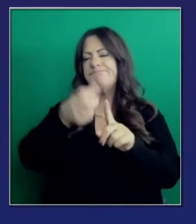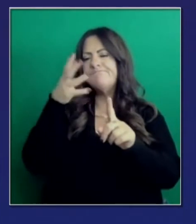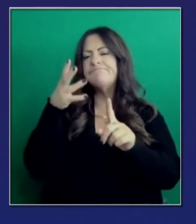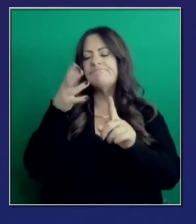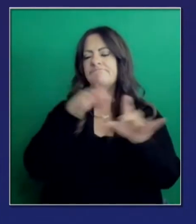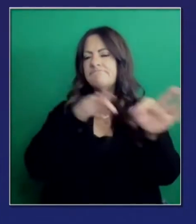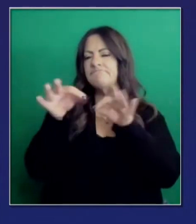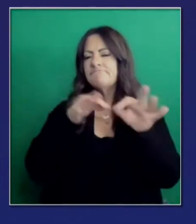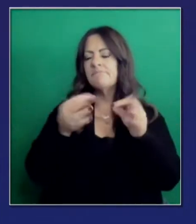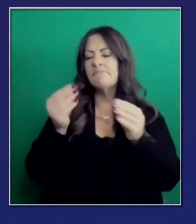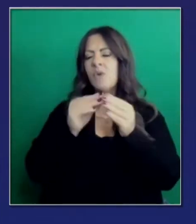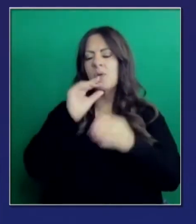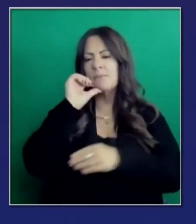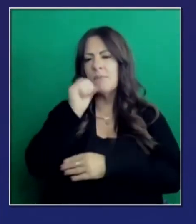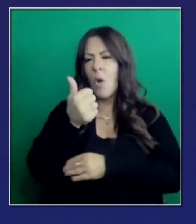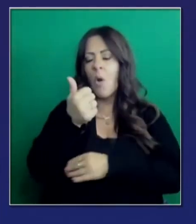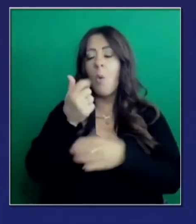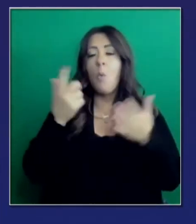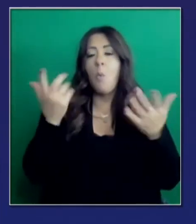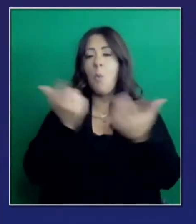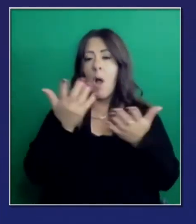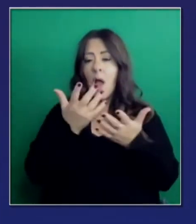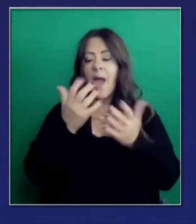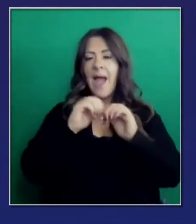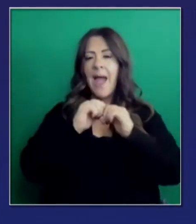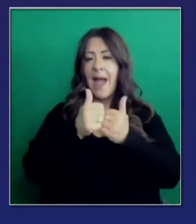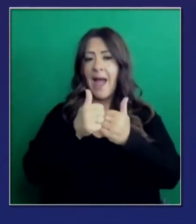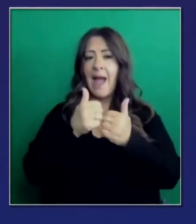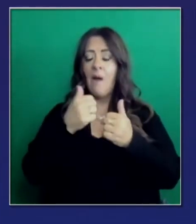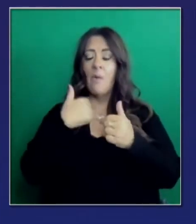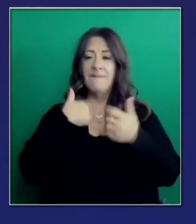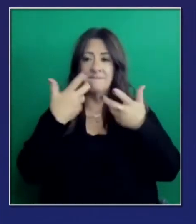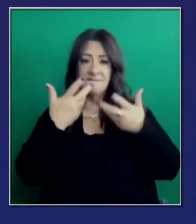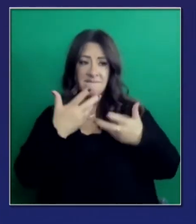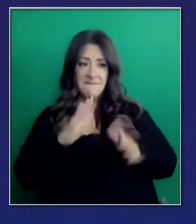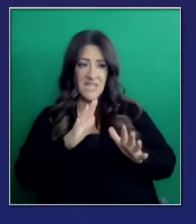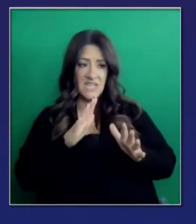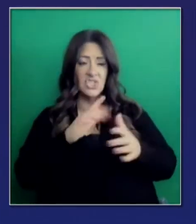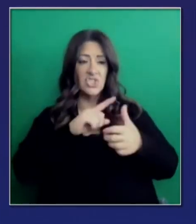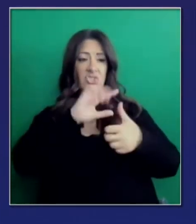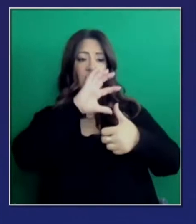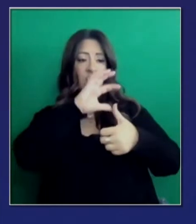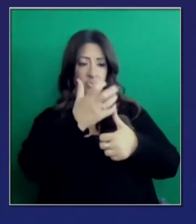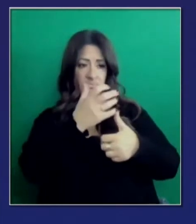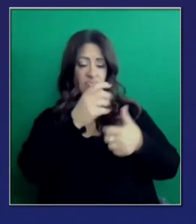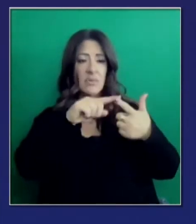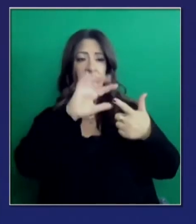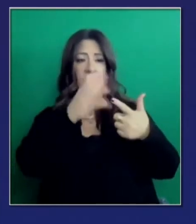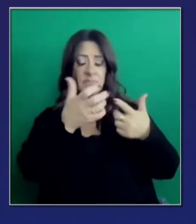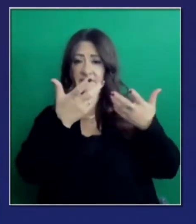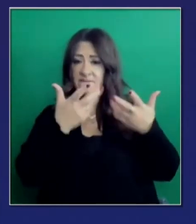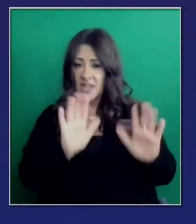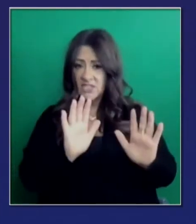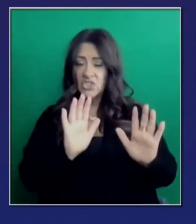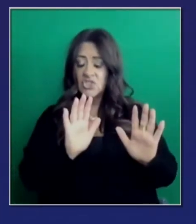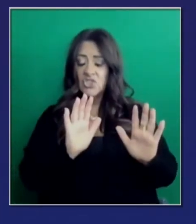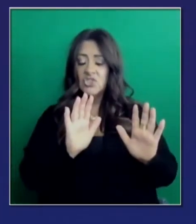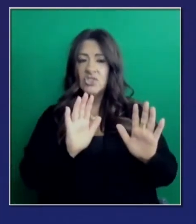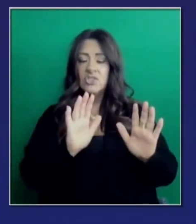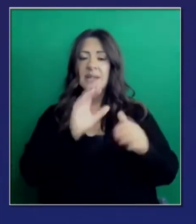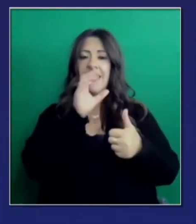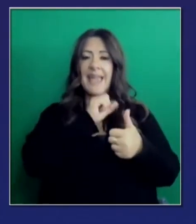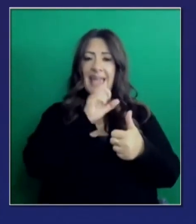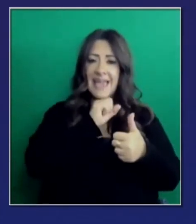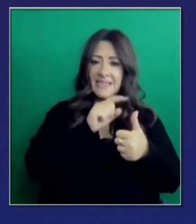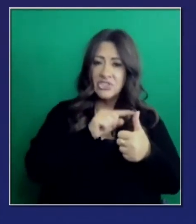a strategy to transition, once we work through those cohorts represented here clearly, to an age-based eligibility,